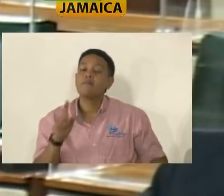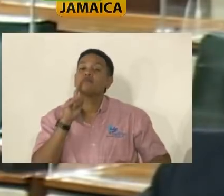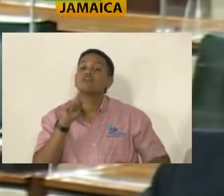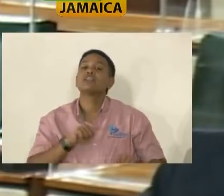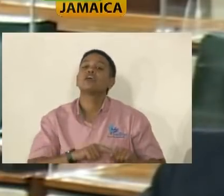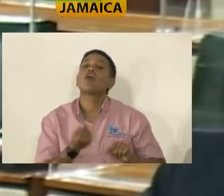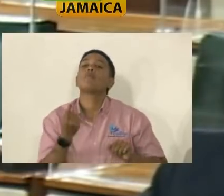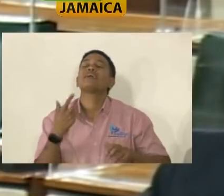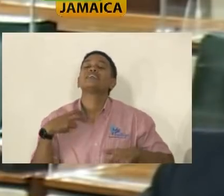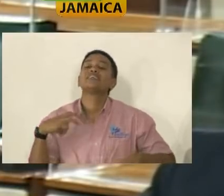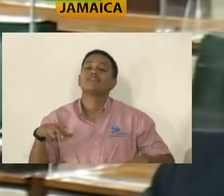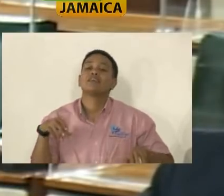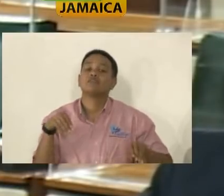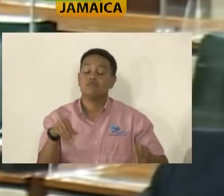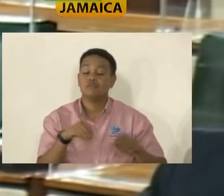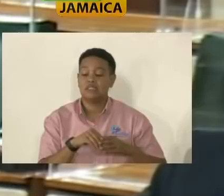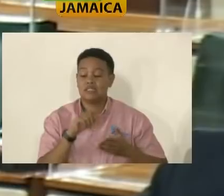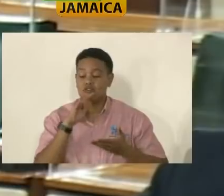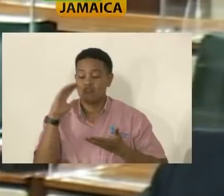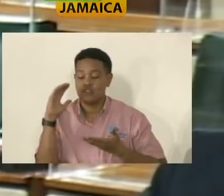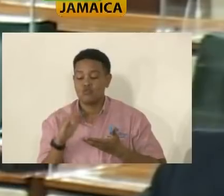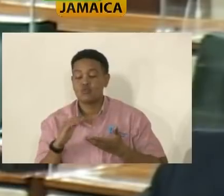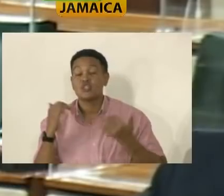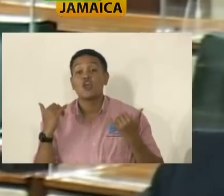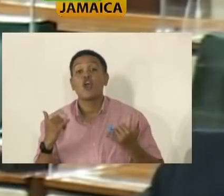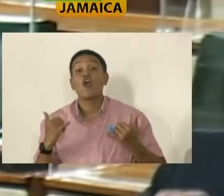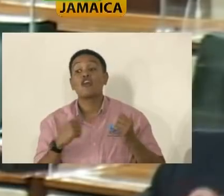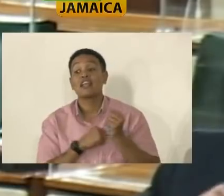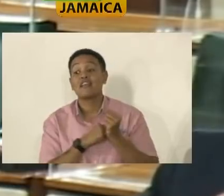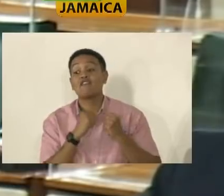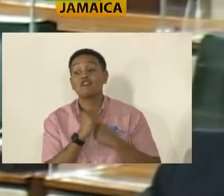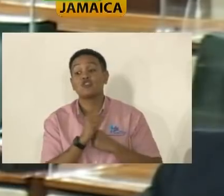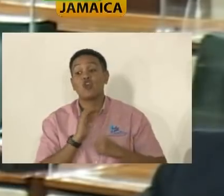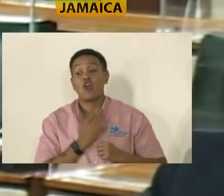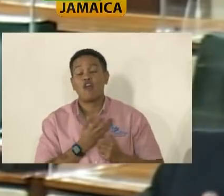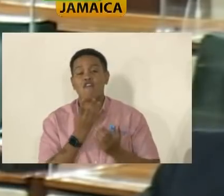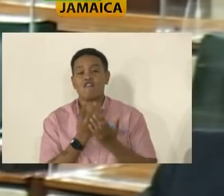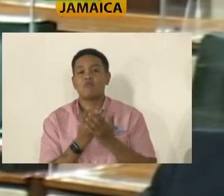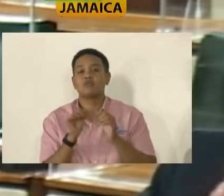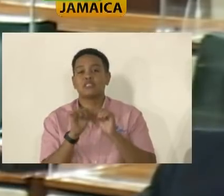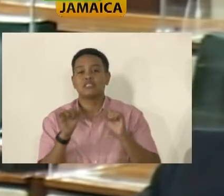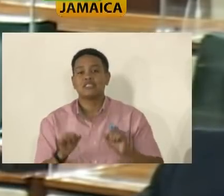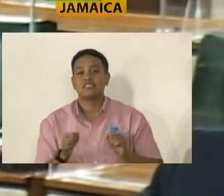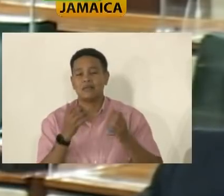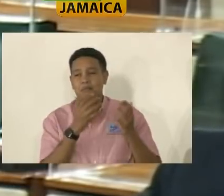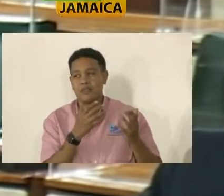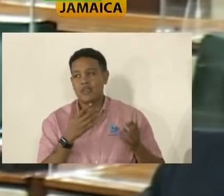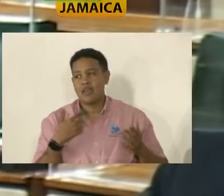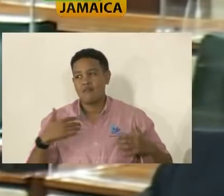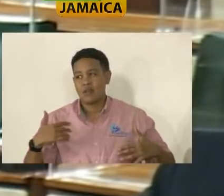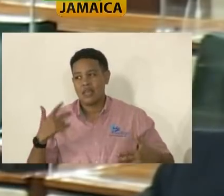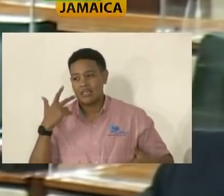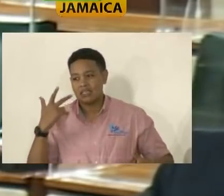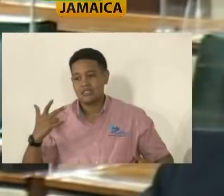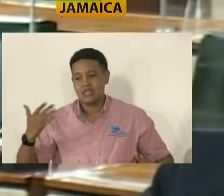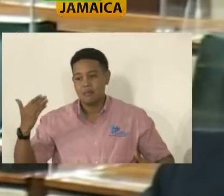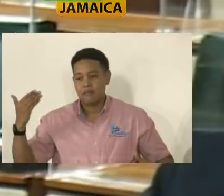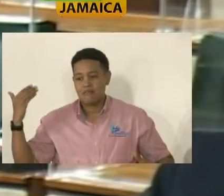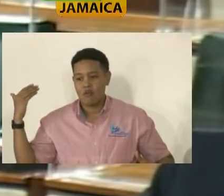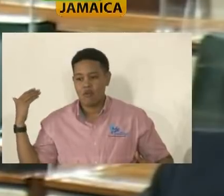commence investing in augmenting the current infrastructure of our correctional centres at a rate that we have not seen